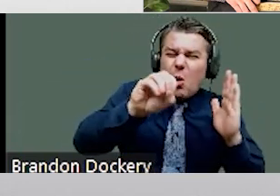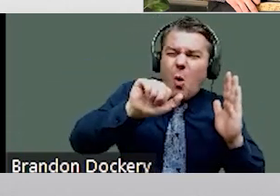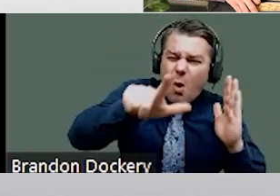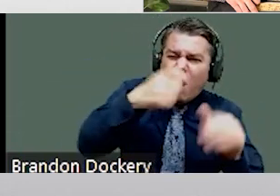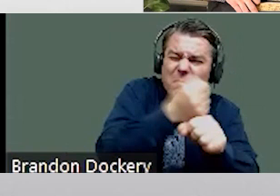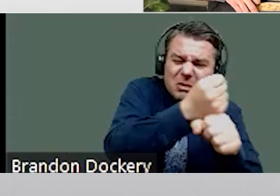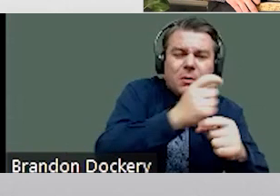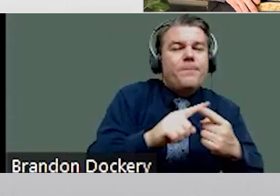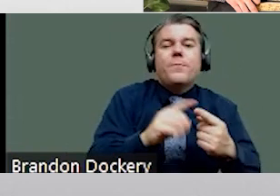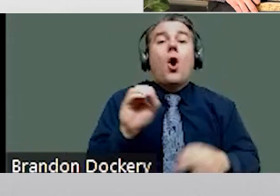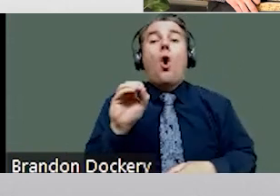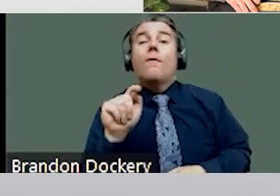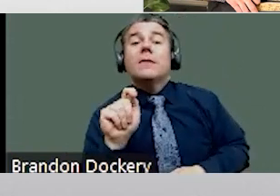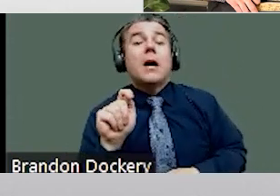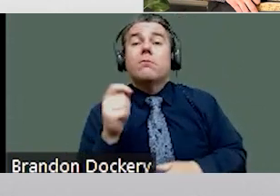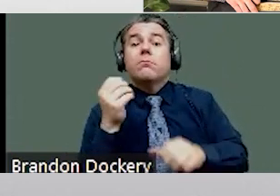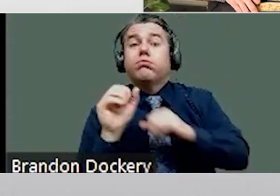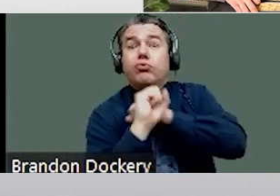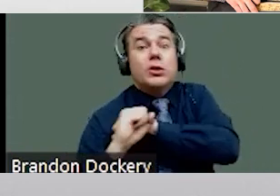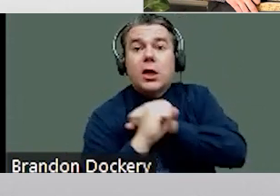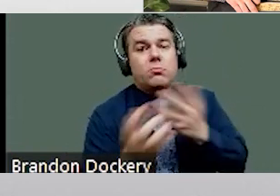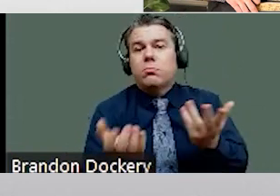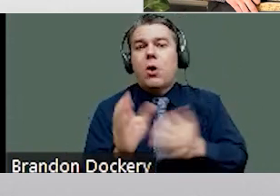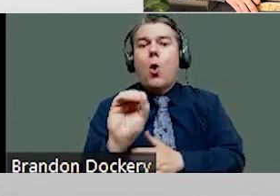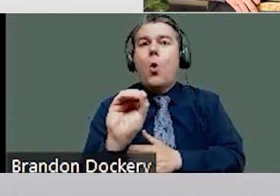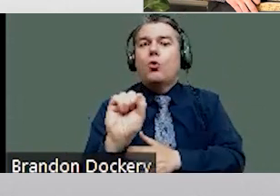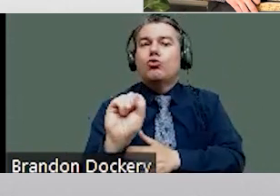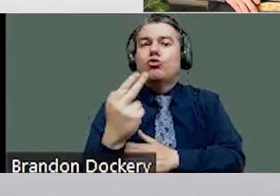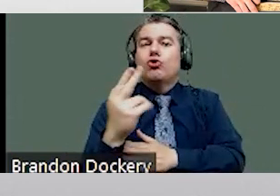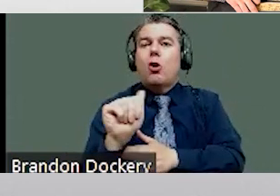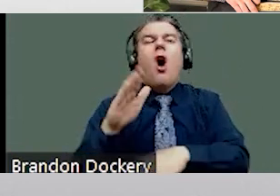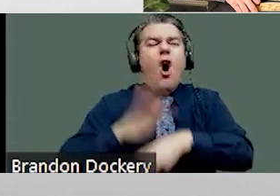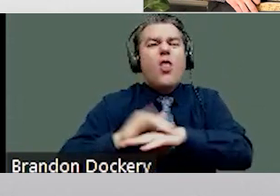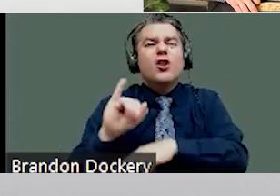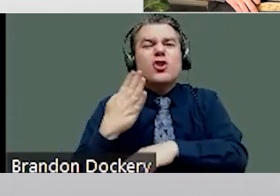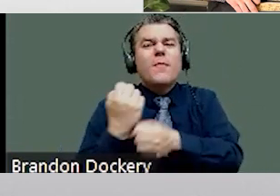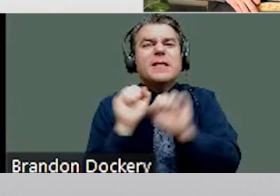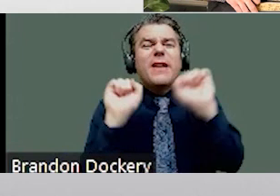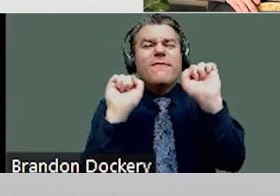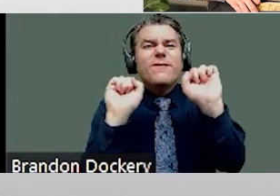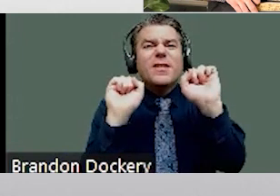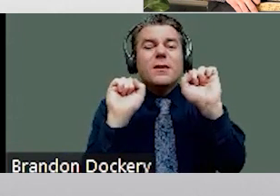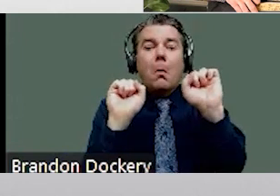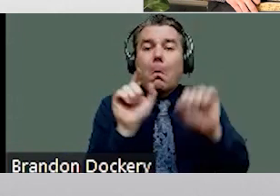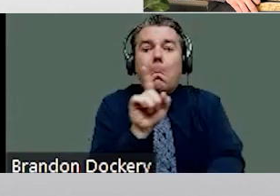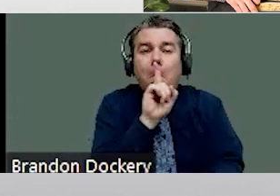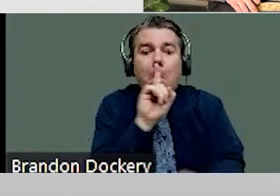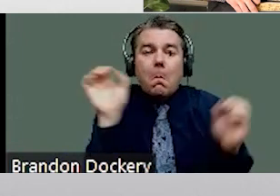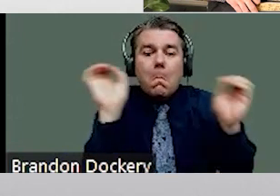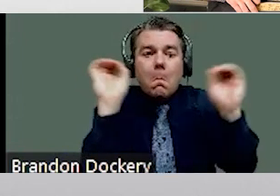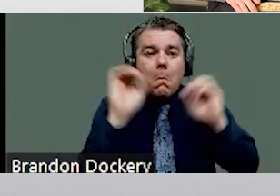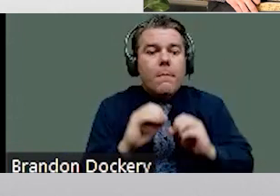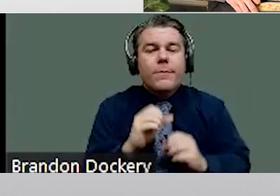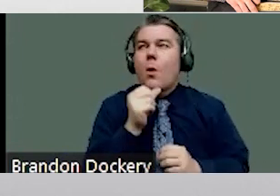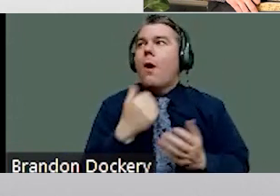overtime protections, no on-the-job safety or OSHA. We didn't have